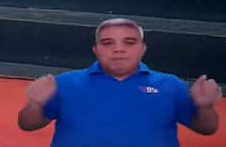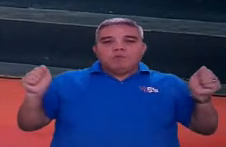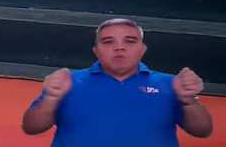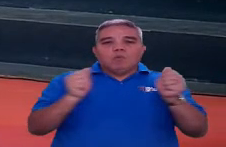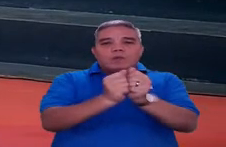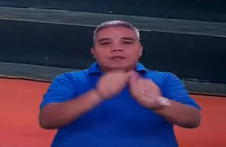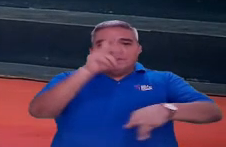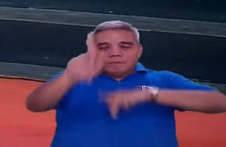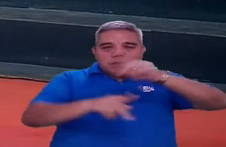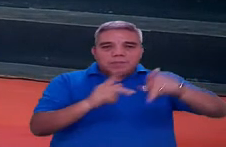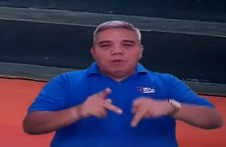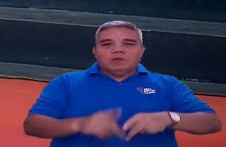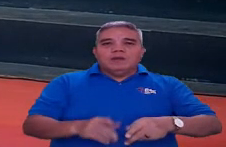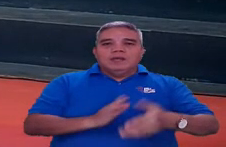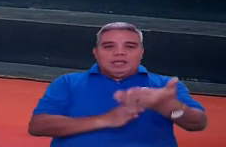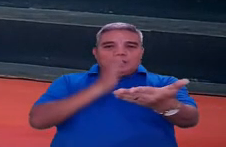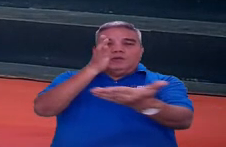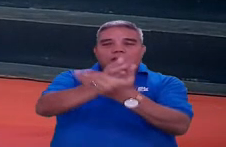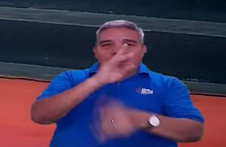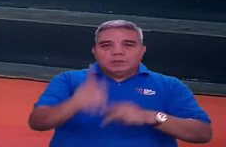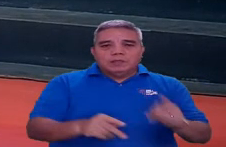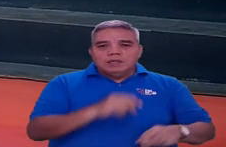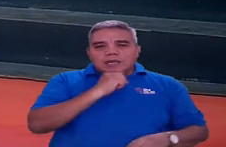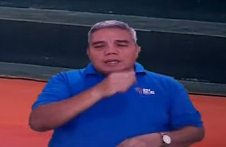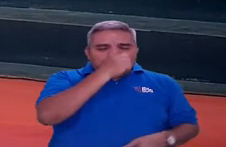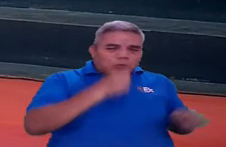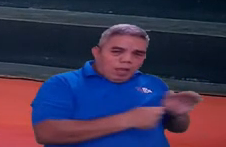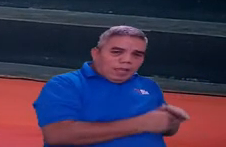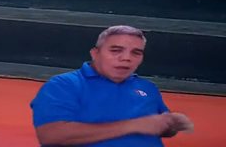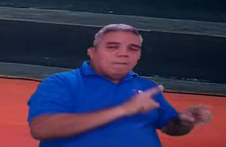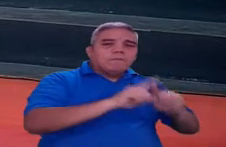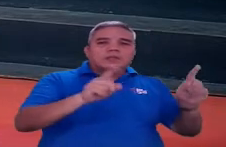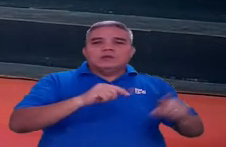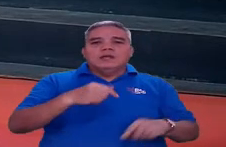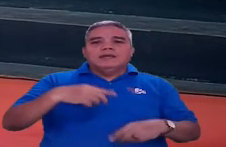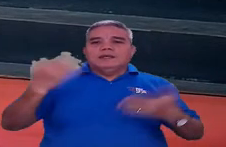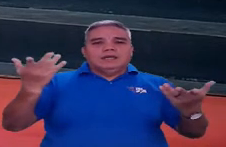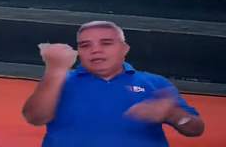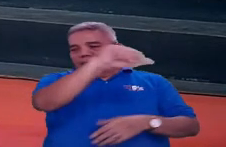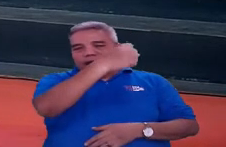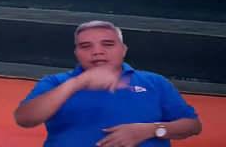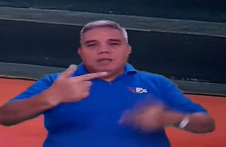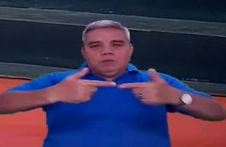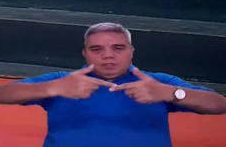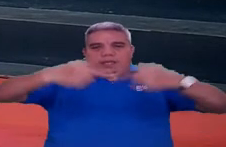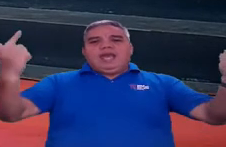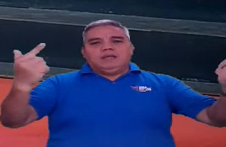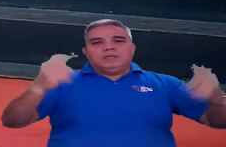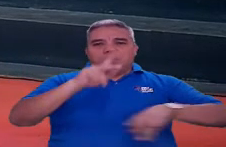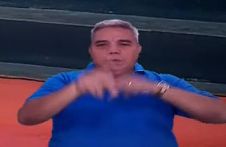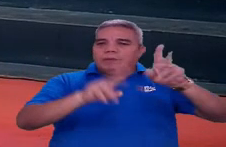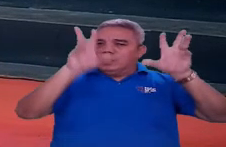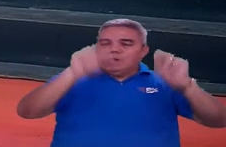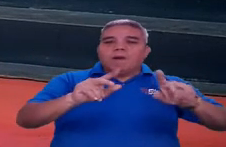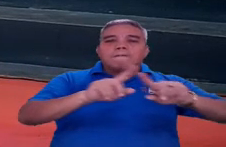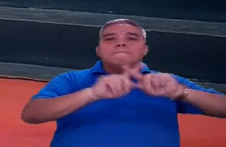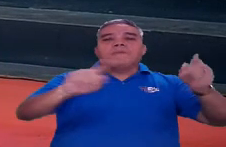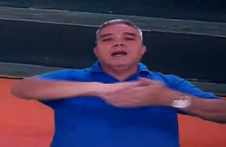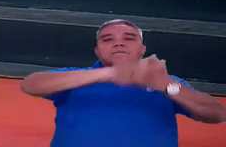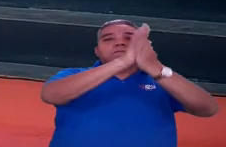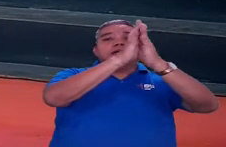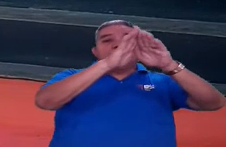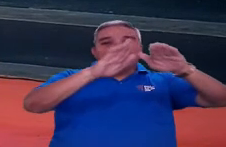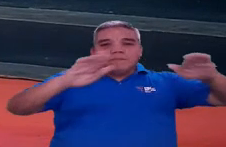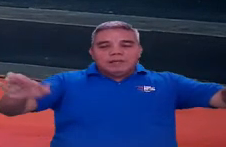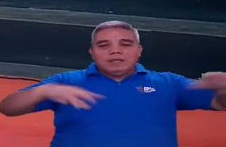people. If we're going to reach people, then we ought not to hate people. We ought not to make enemies with people, but